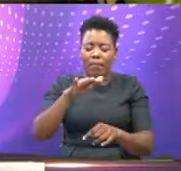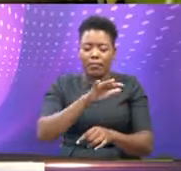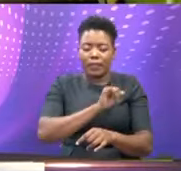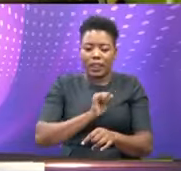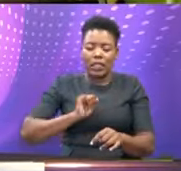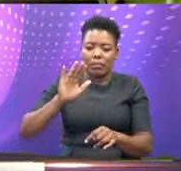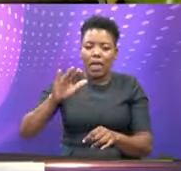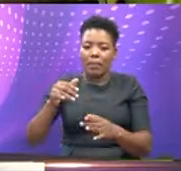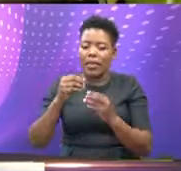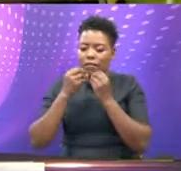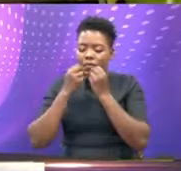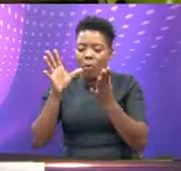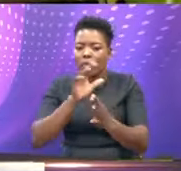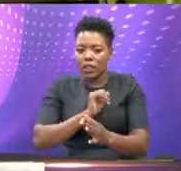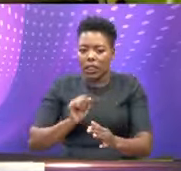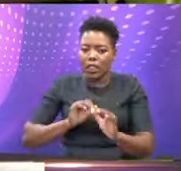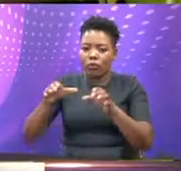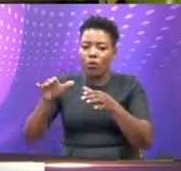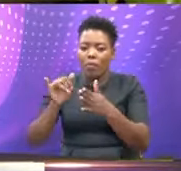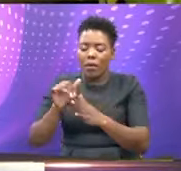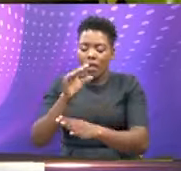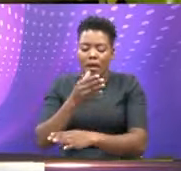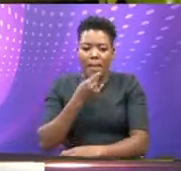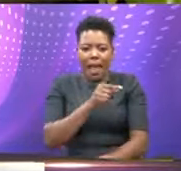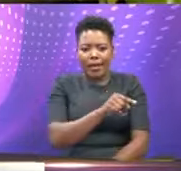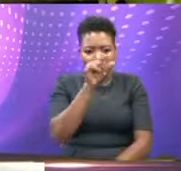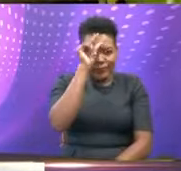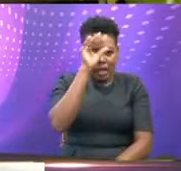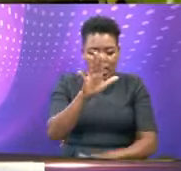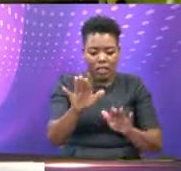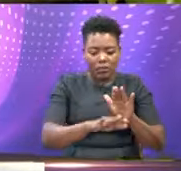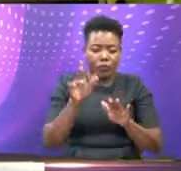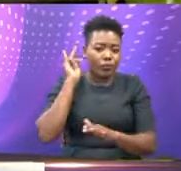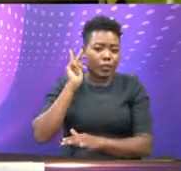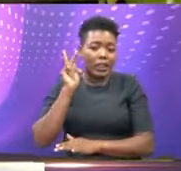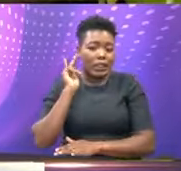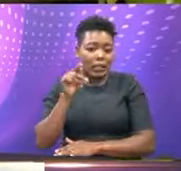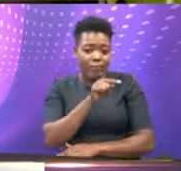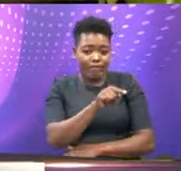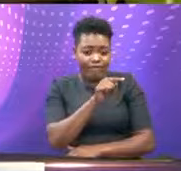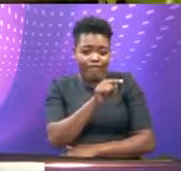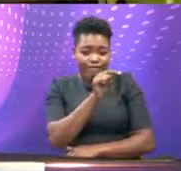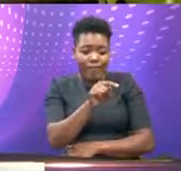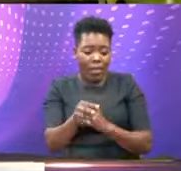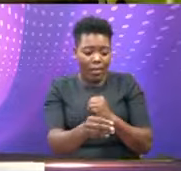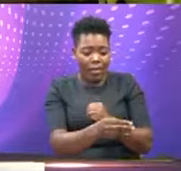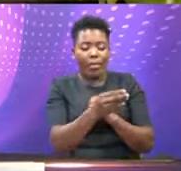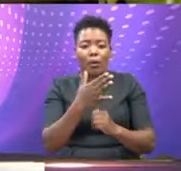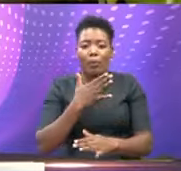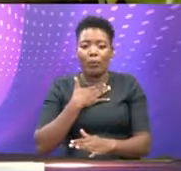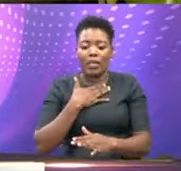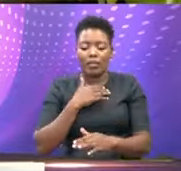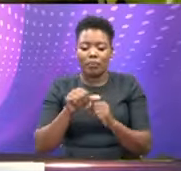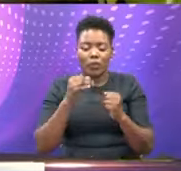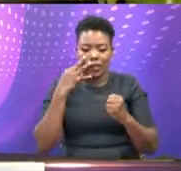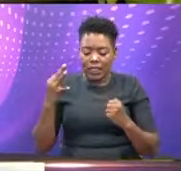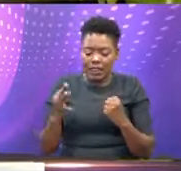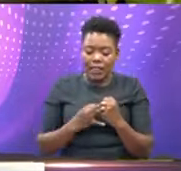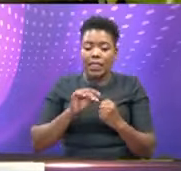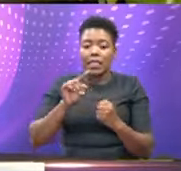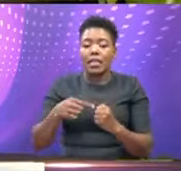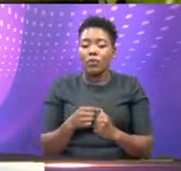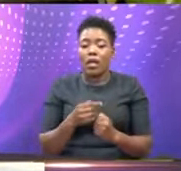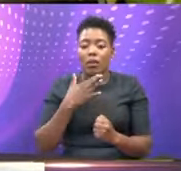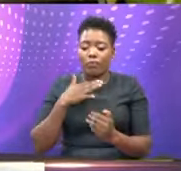kama ne olero negi ni Dr. David Monda ma en jalup gavana ma Kisii ne okwayo omenda maromo shillings